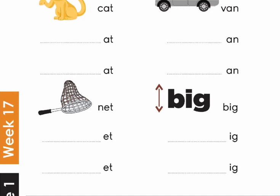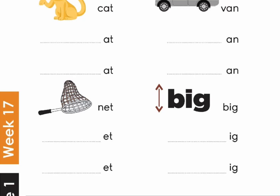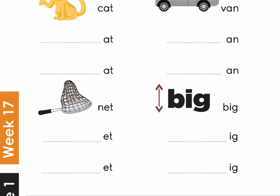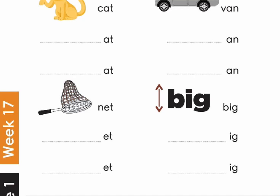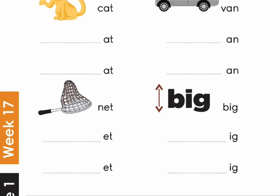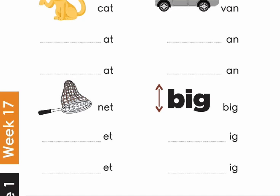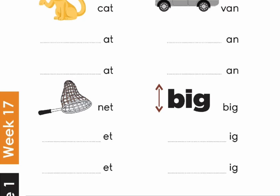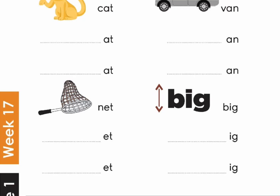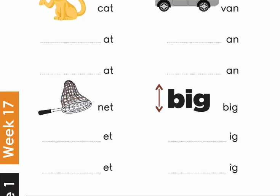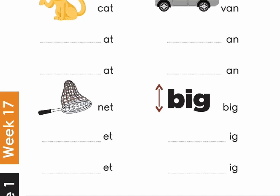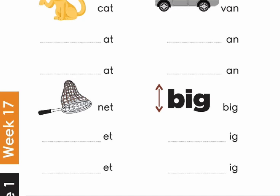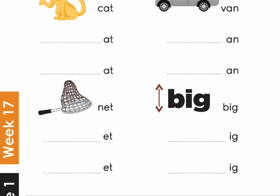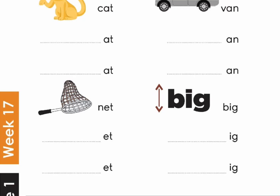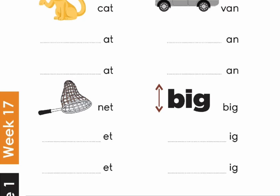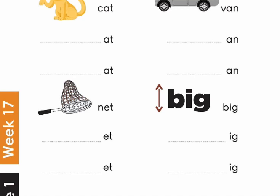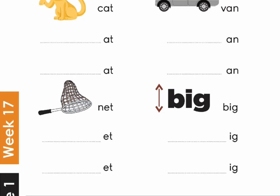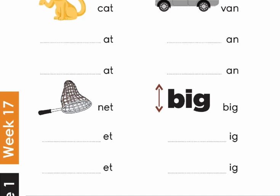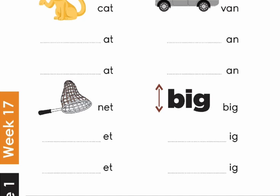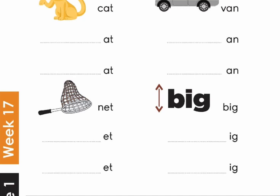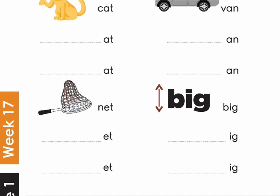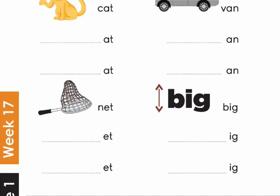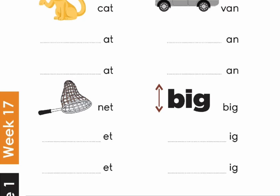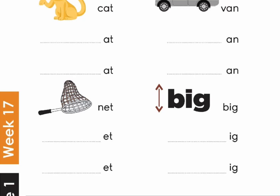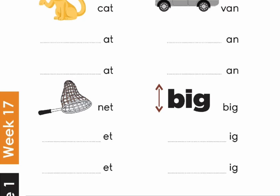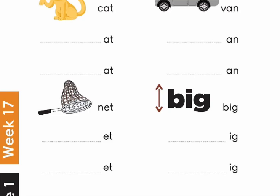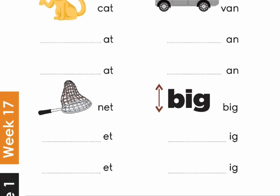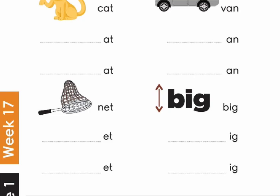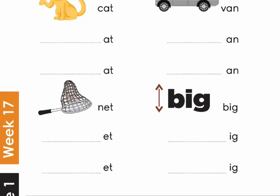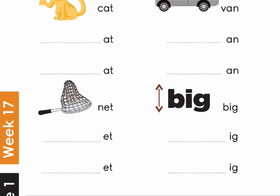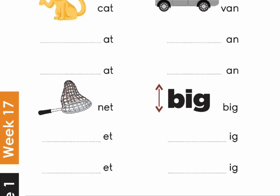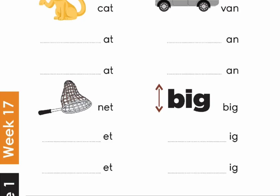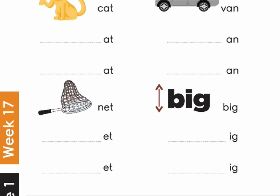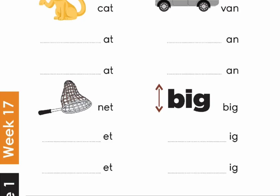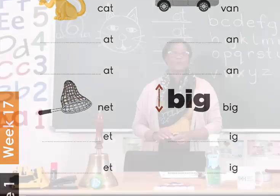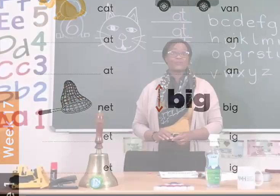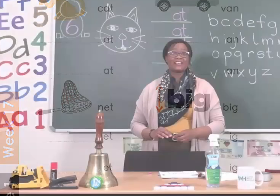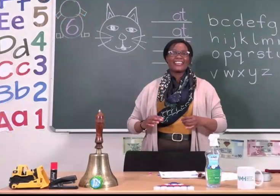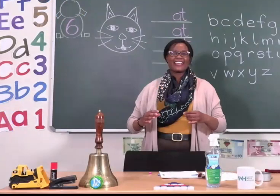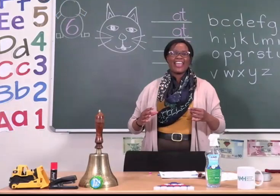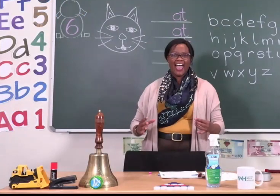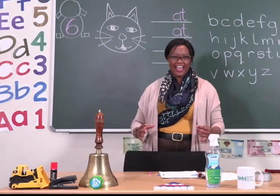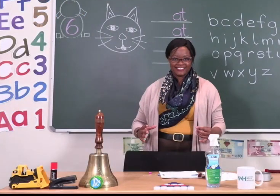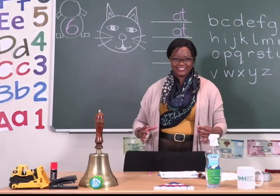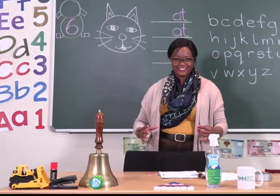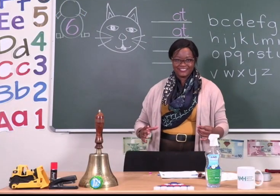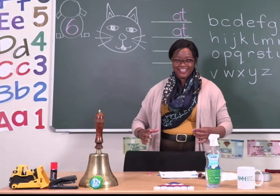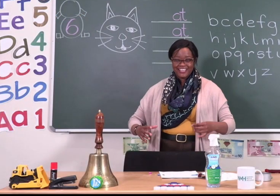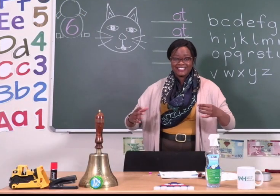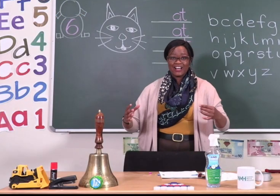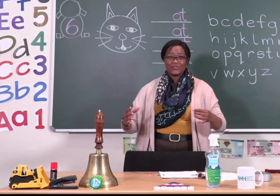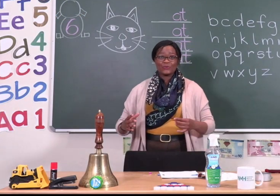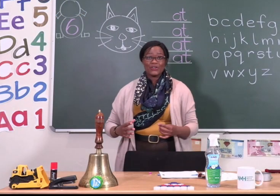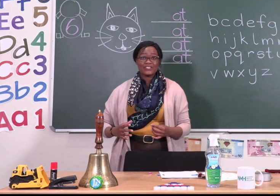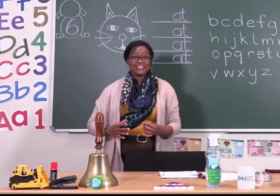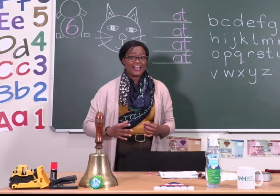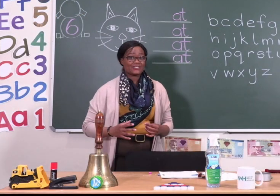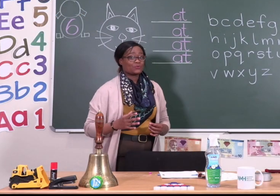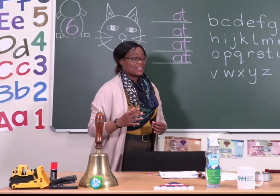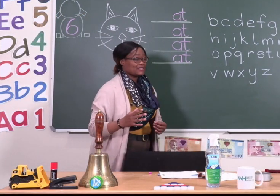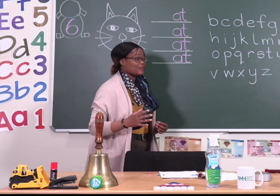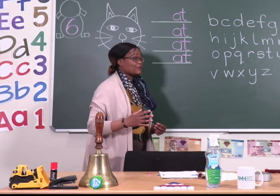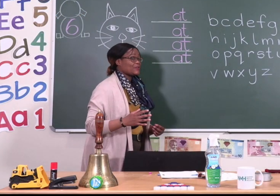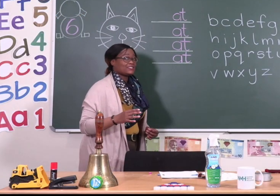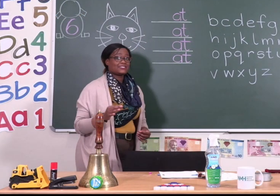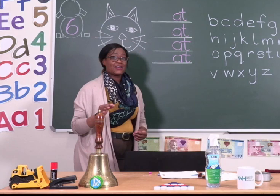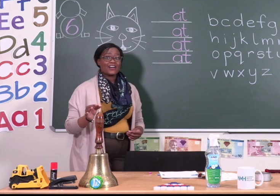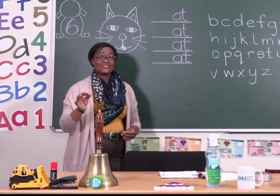sound and I want to show you how that is done. Let's take a look at the word cat. Now the word cat